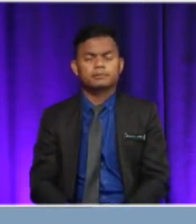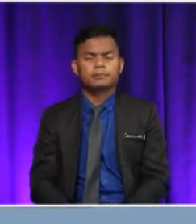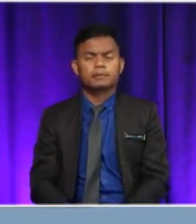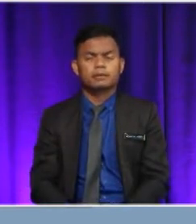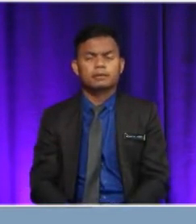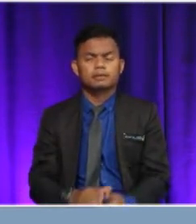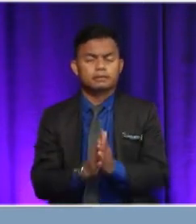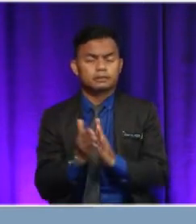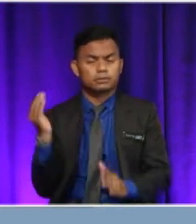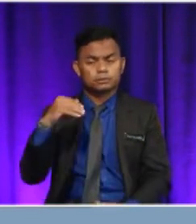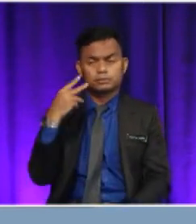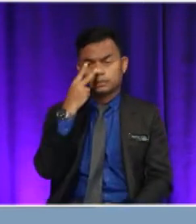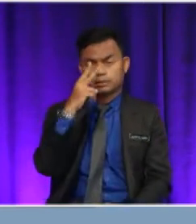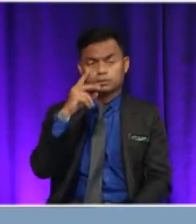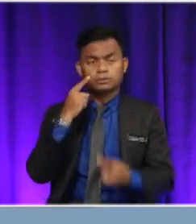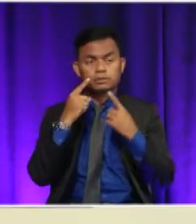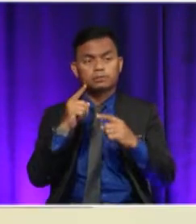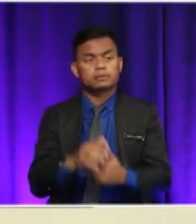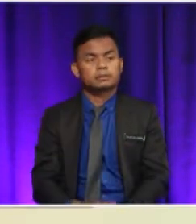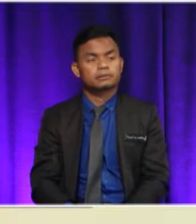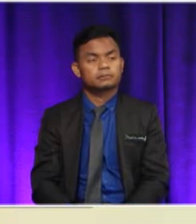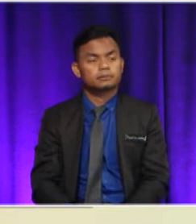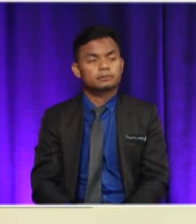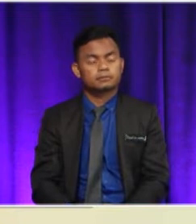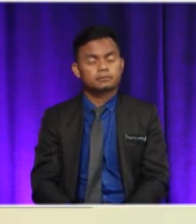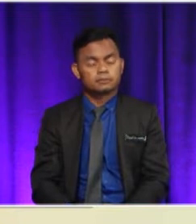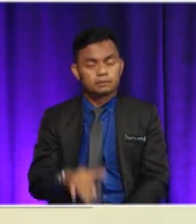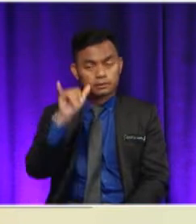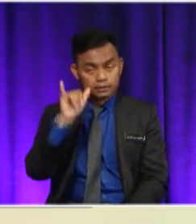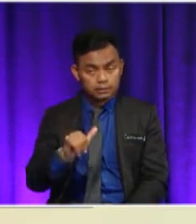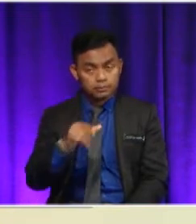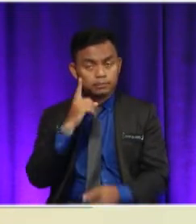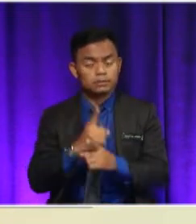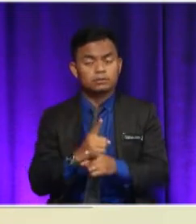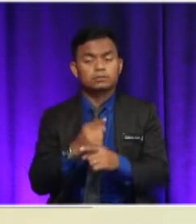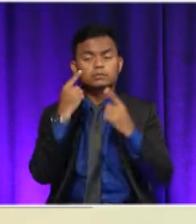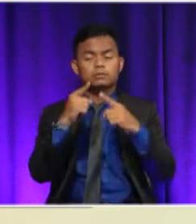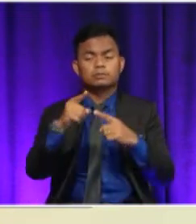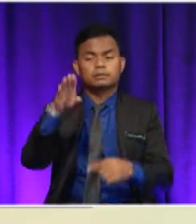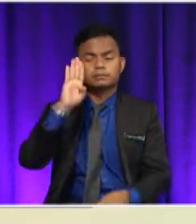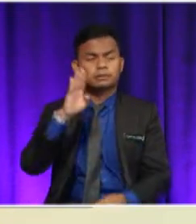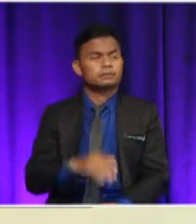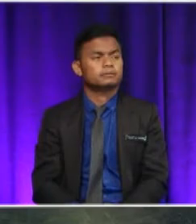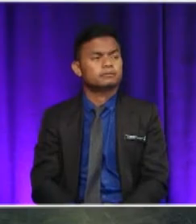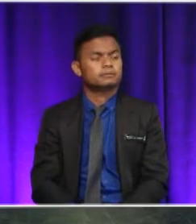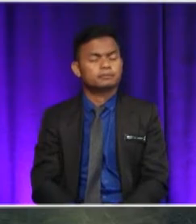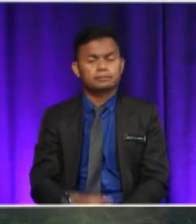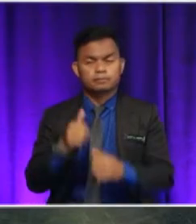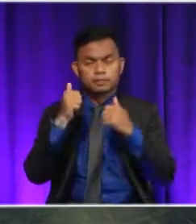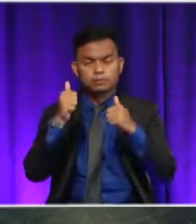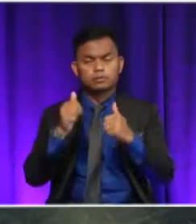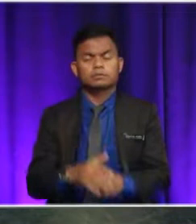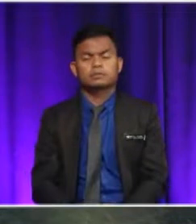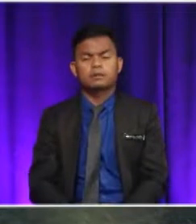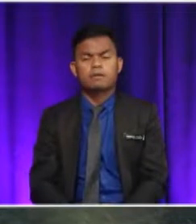the answer. Yep, definitely B is the answer. Well so done good to job. both Adriana and Aisha. Okay,